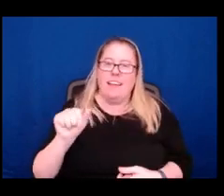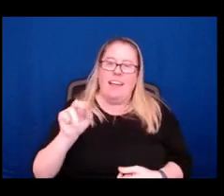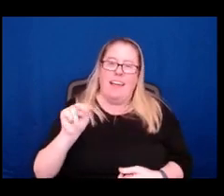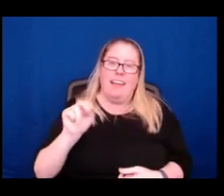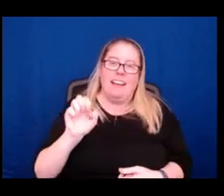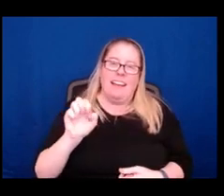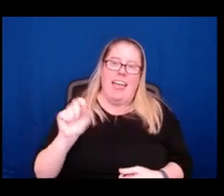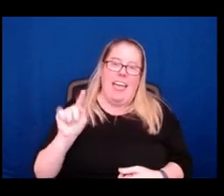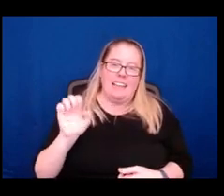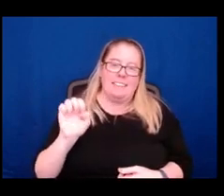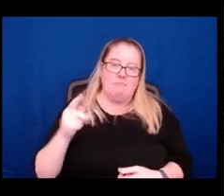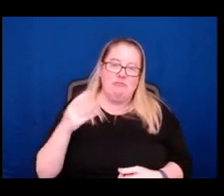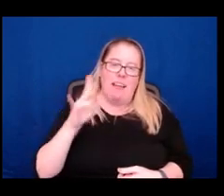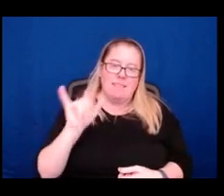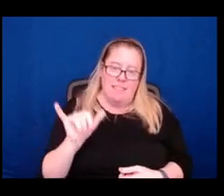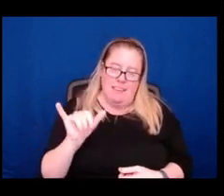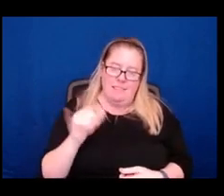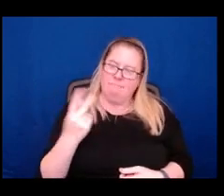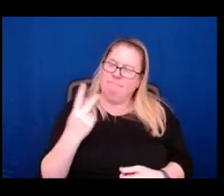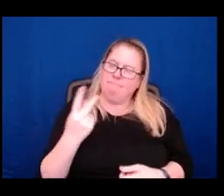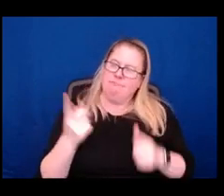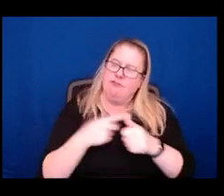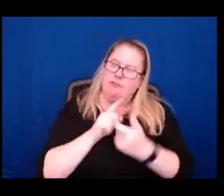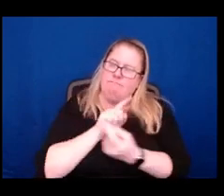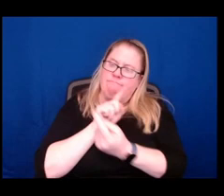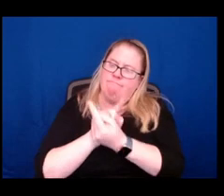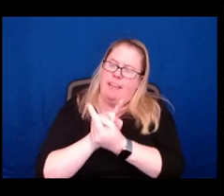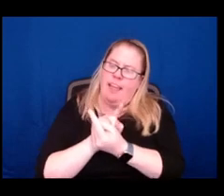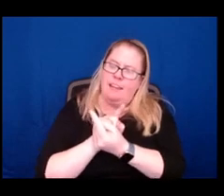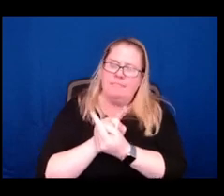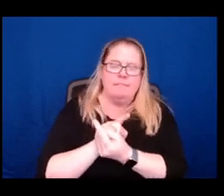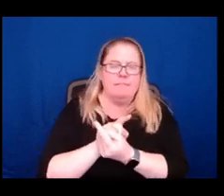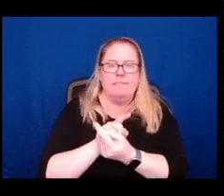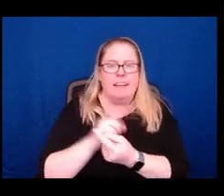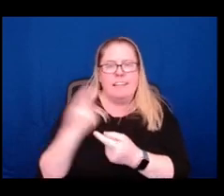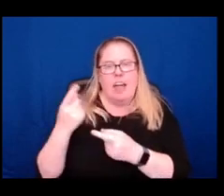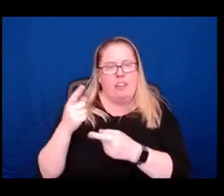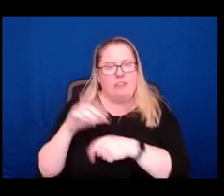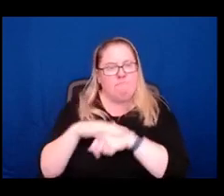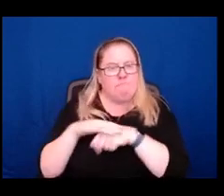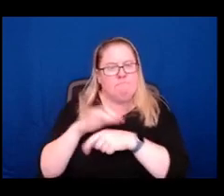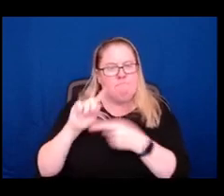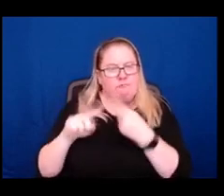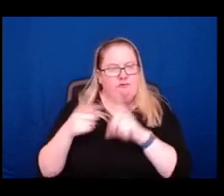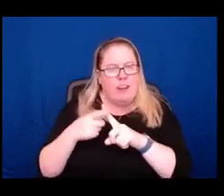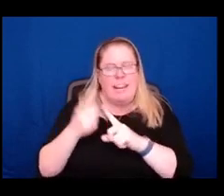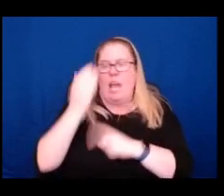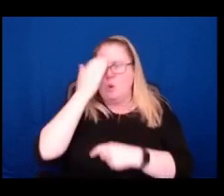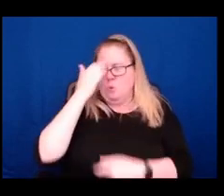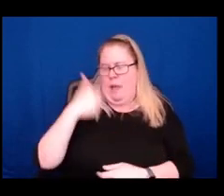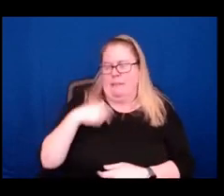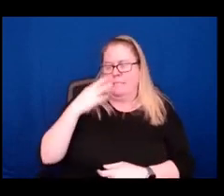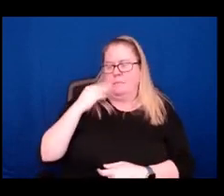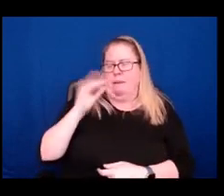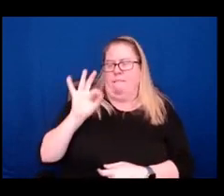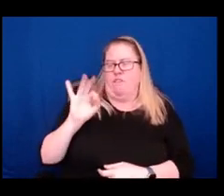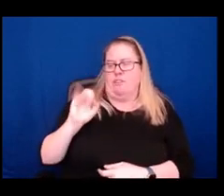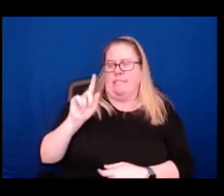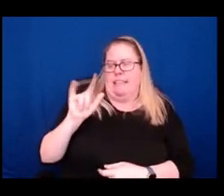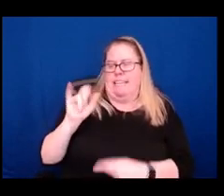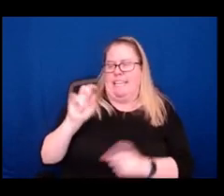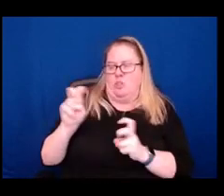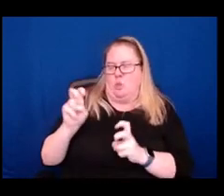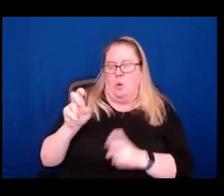Presley. Annette and I first connected through an acquaintance who knew that I was having fertility issues, and Annette was a wealth